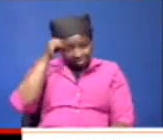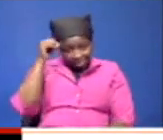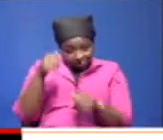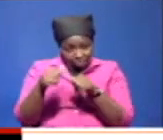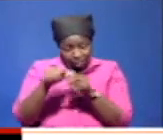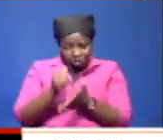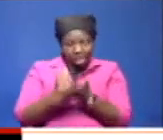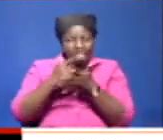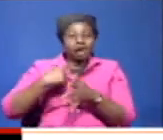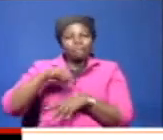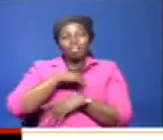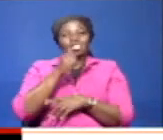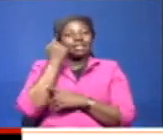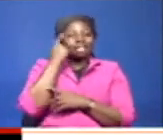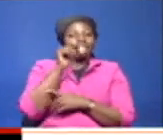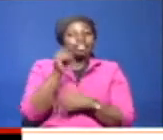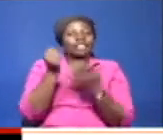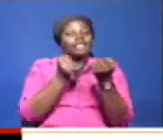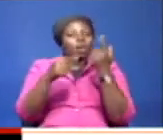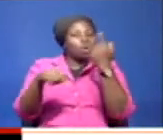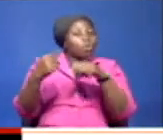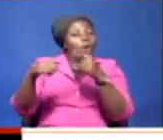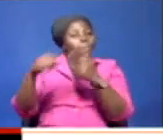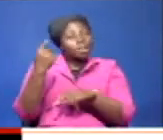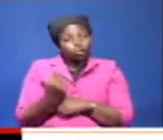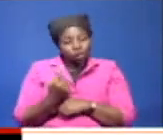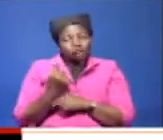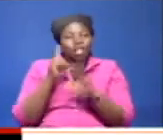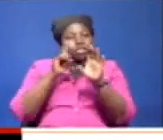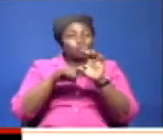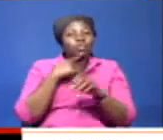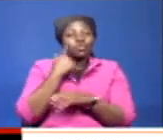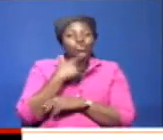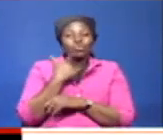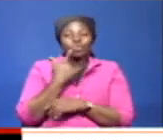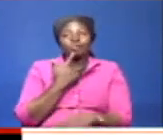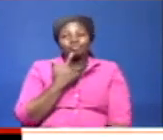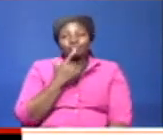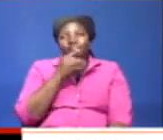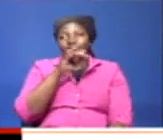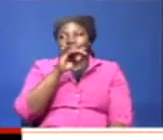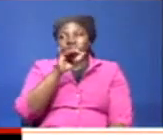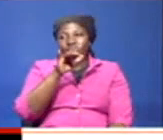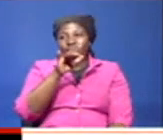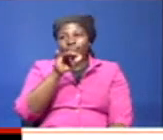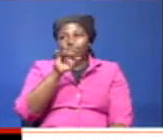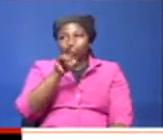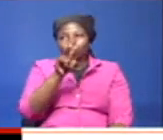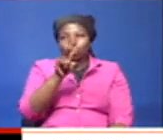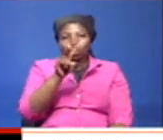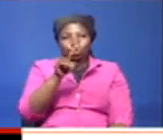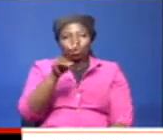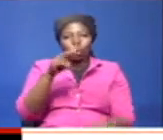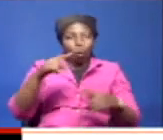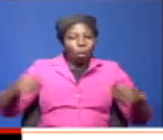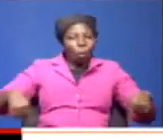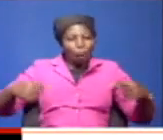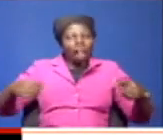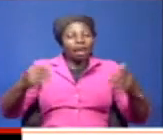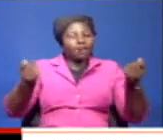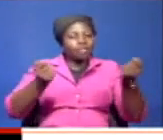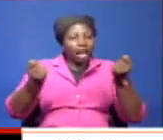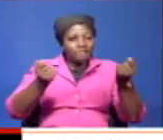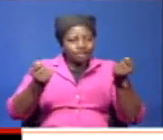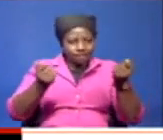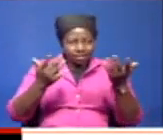the new cars and the entire outlook for it, we're joined by Mr. Two-Wheel Drive, part of the team that is known as